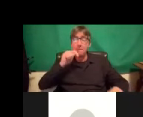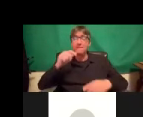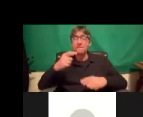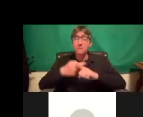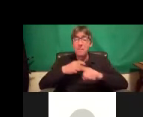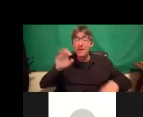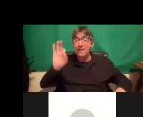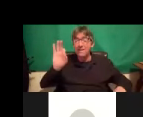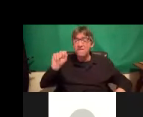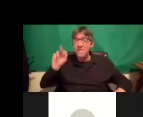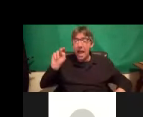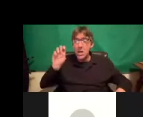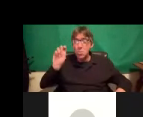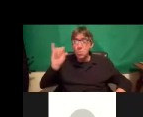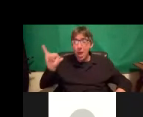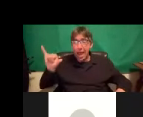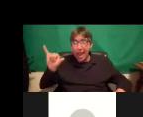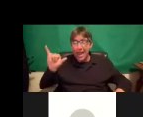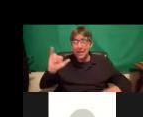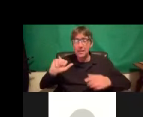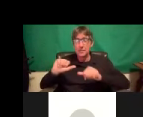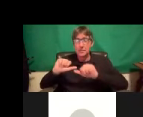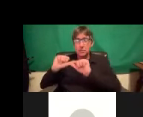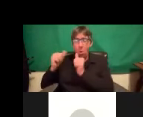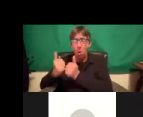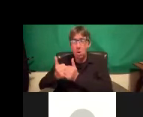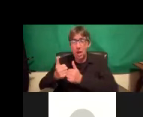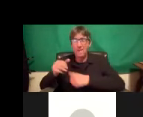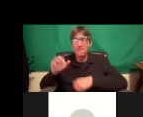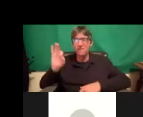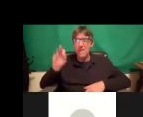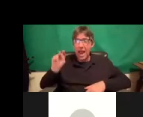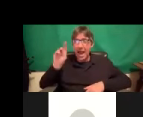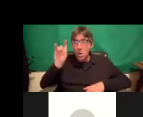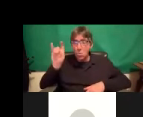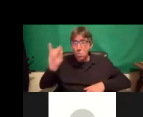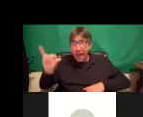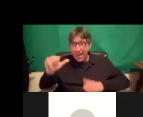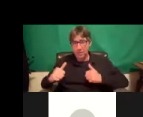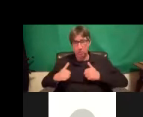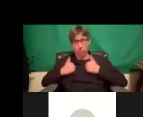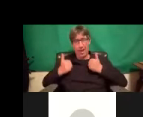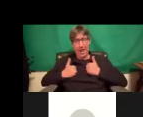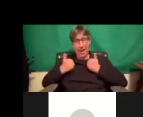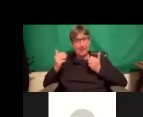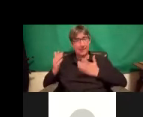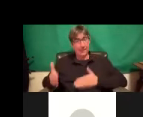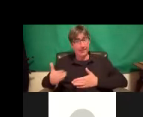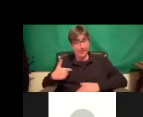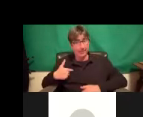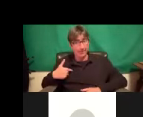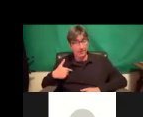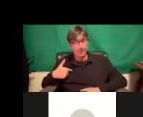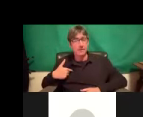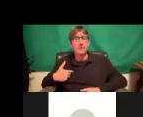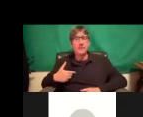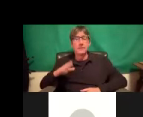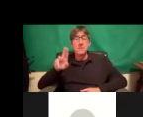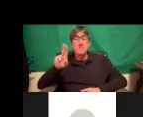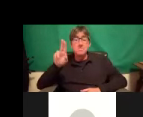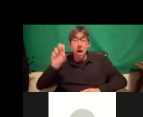for taking my comment. I just have to say, as a Fenway resident who is having a bus line, the number